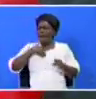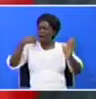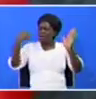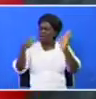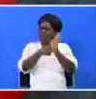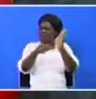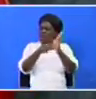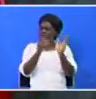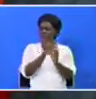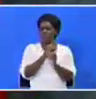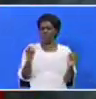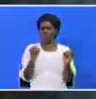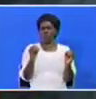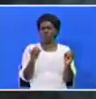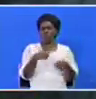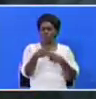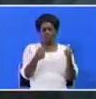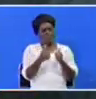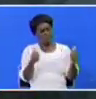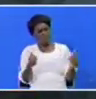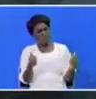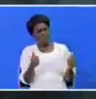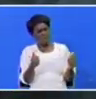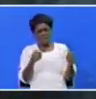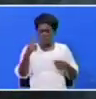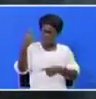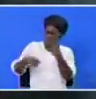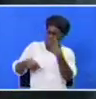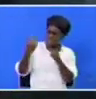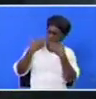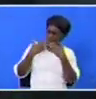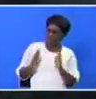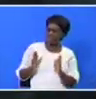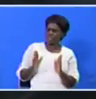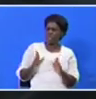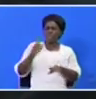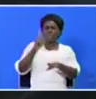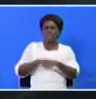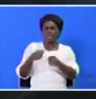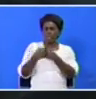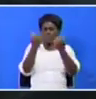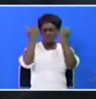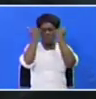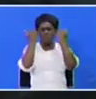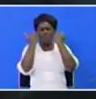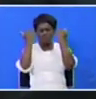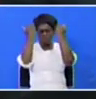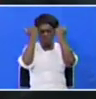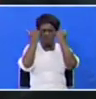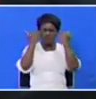problem, but if due process was followed, and these guys won, and when it was challenged in court, the